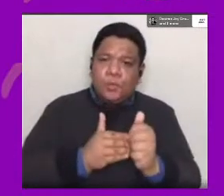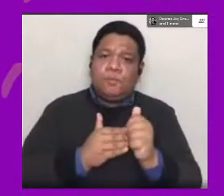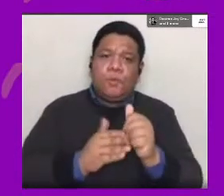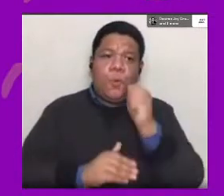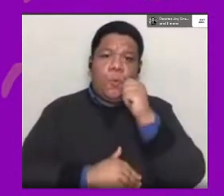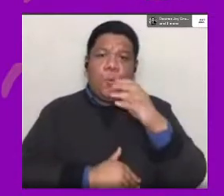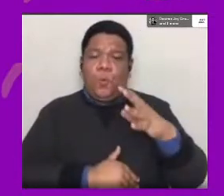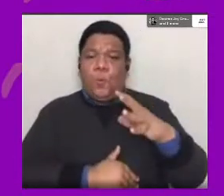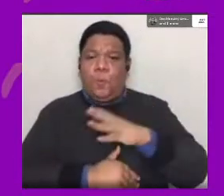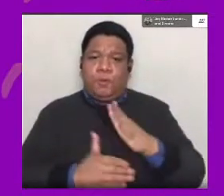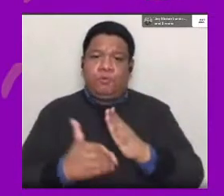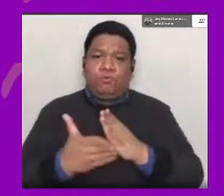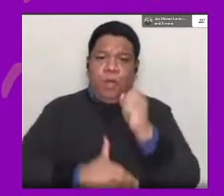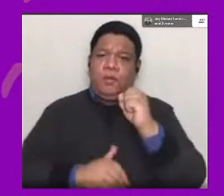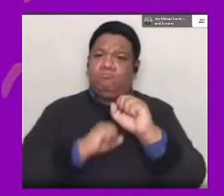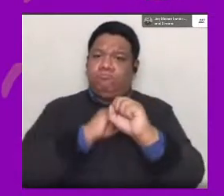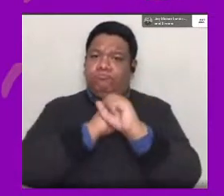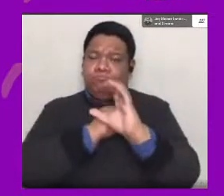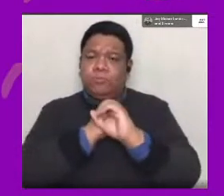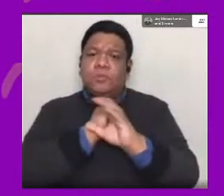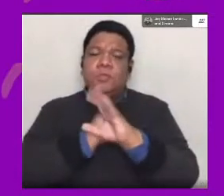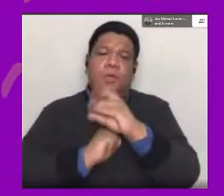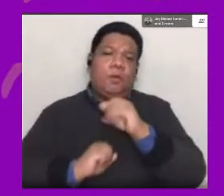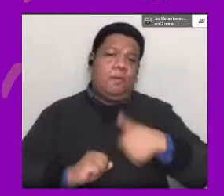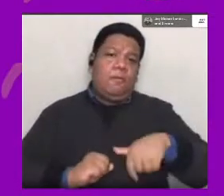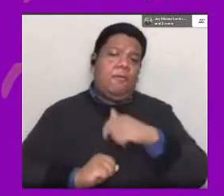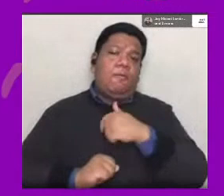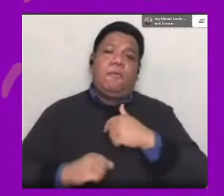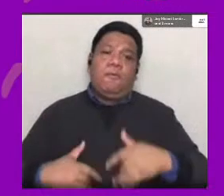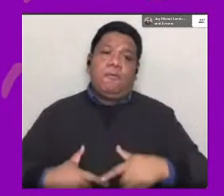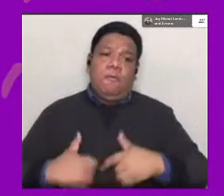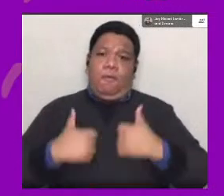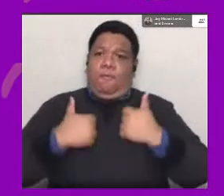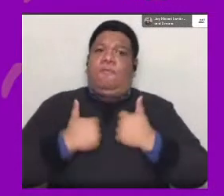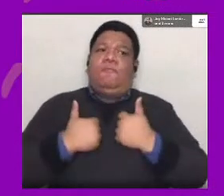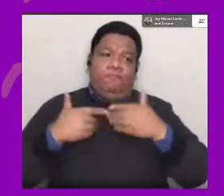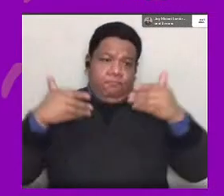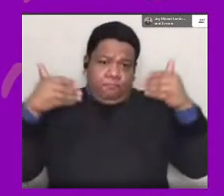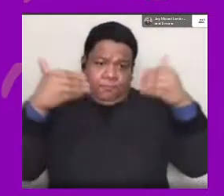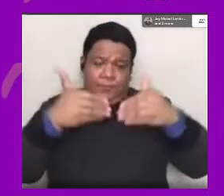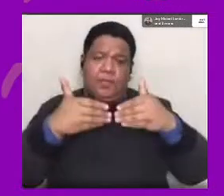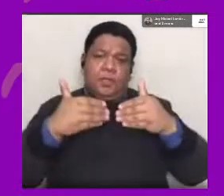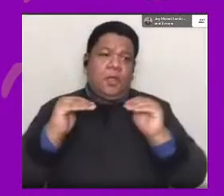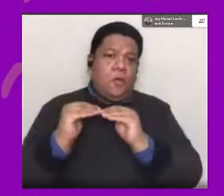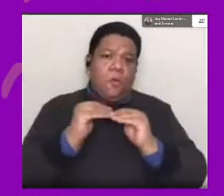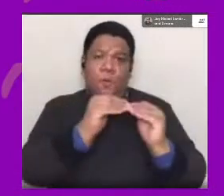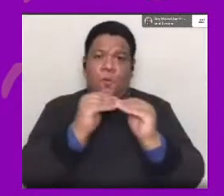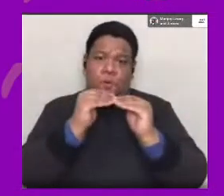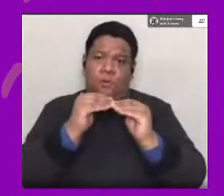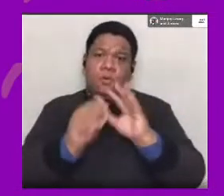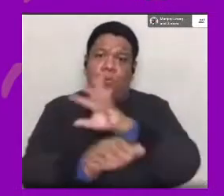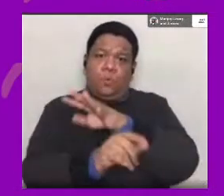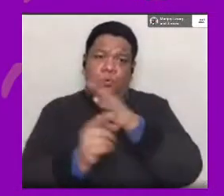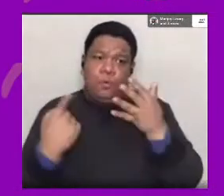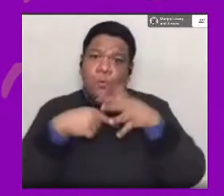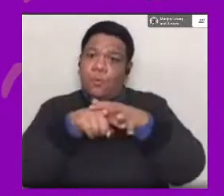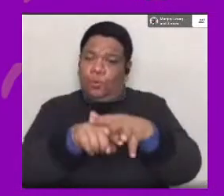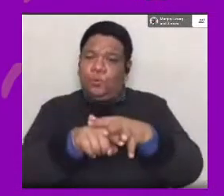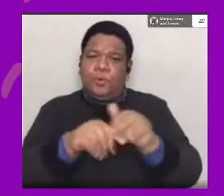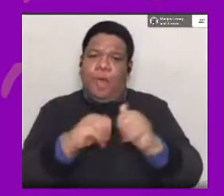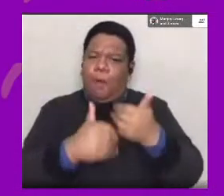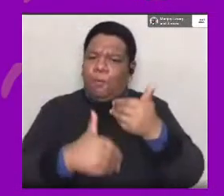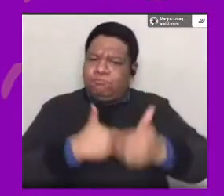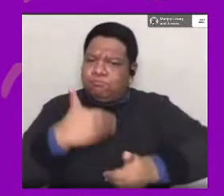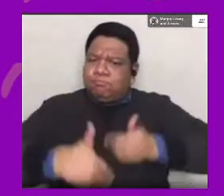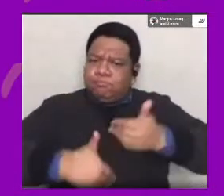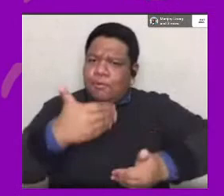women's rights champions and our allies in centering equity and inclusion in our next steps